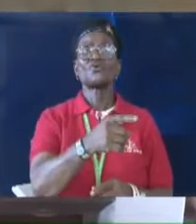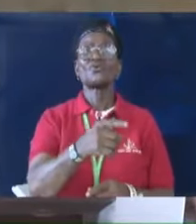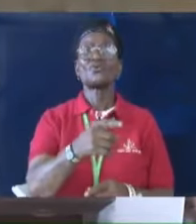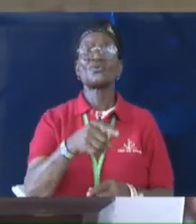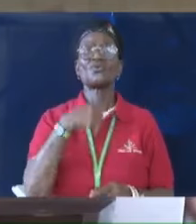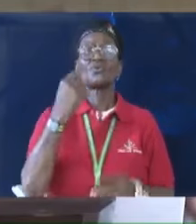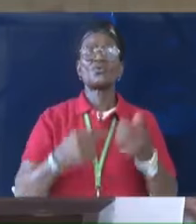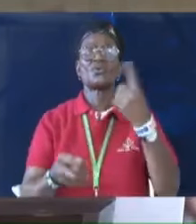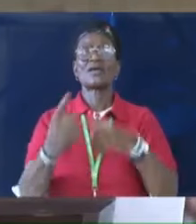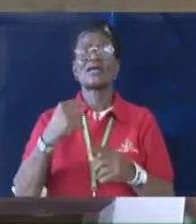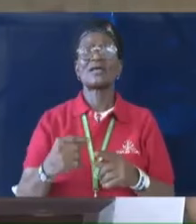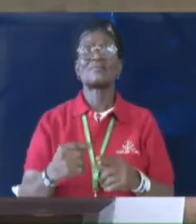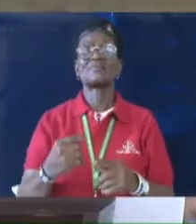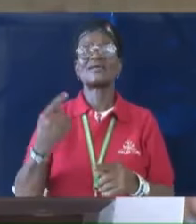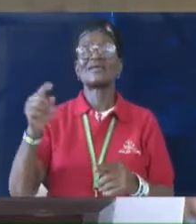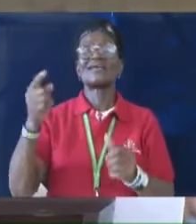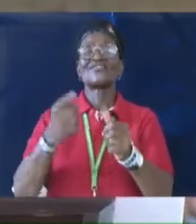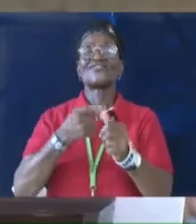who came the first night.